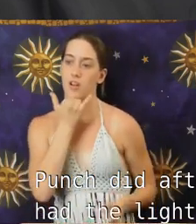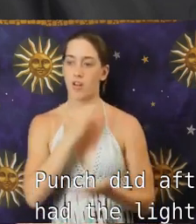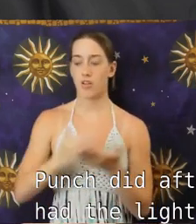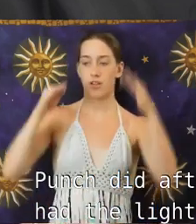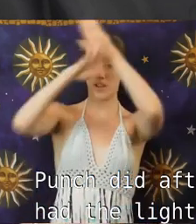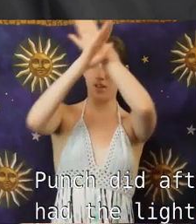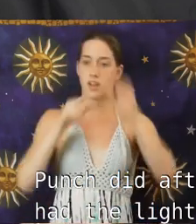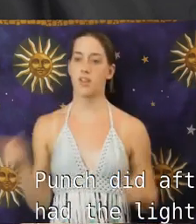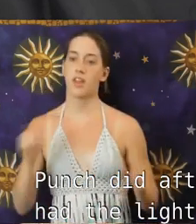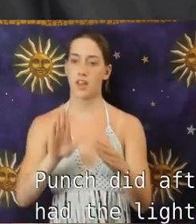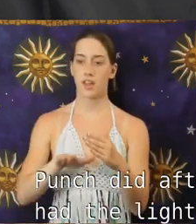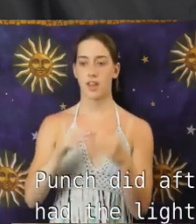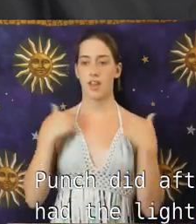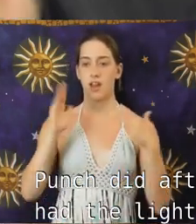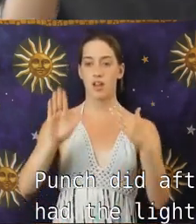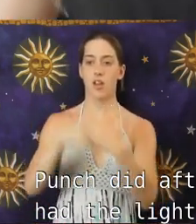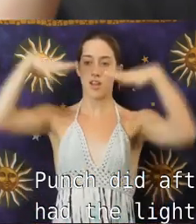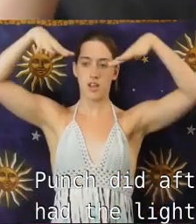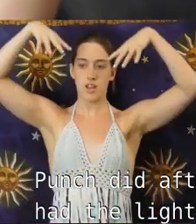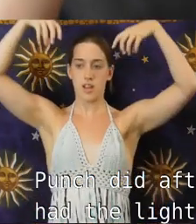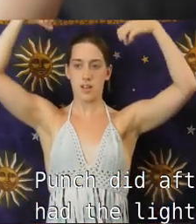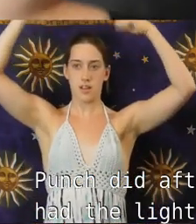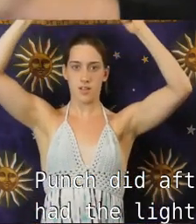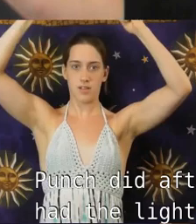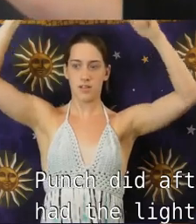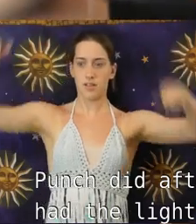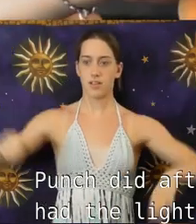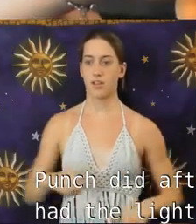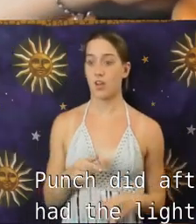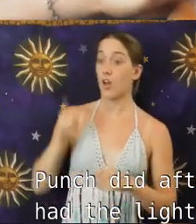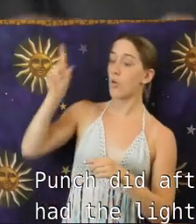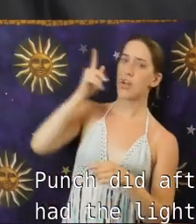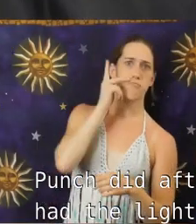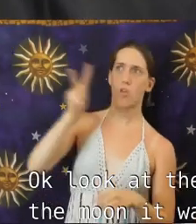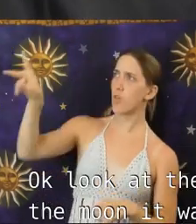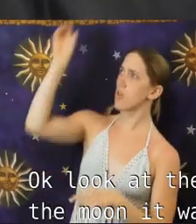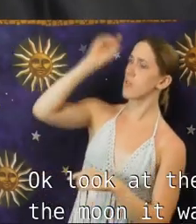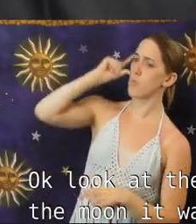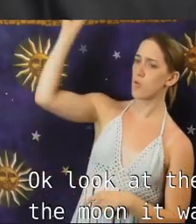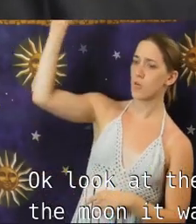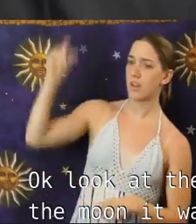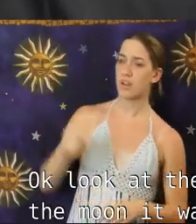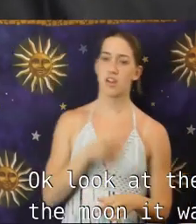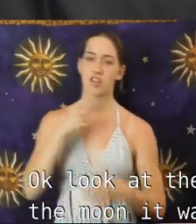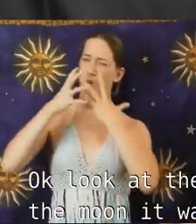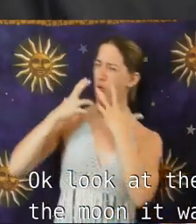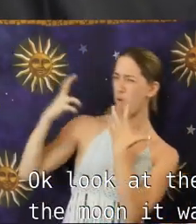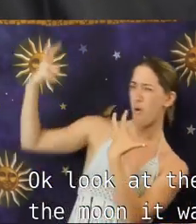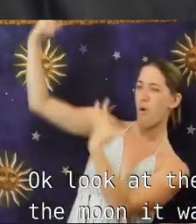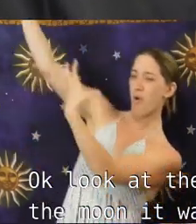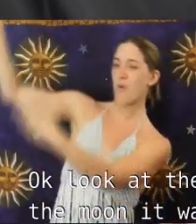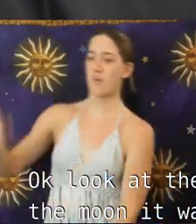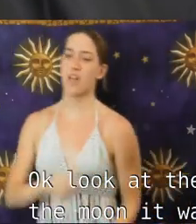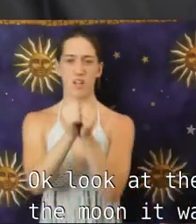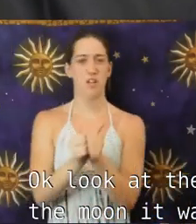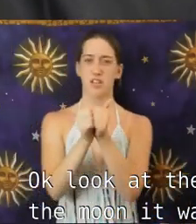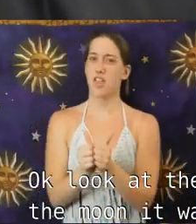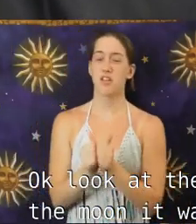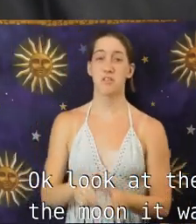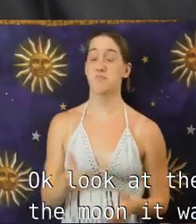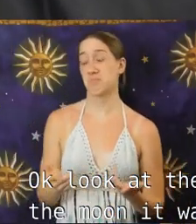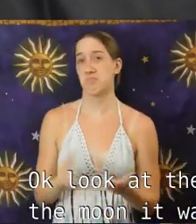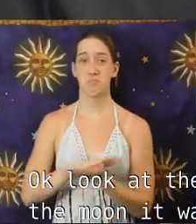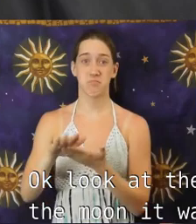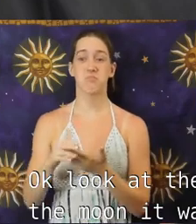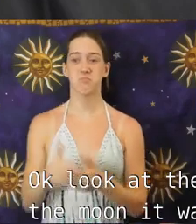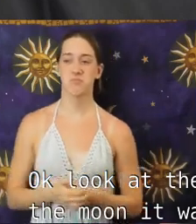after they played Wrong Side of Heaven. They had the light guys turn on all the lights, and they're like, "Hey, look at the moon!" And then he just howled, and all of us howled at the moon. It